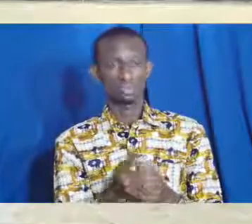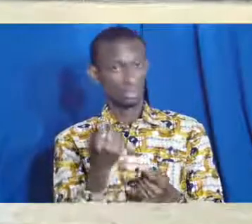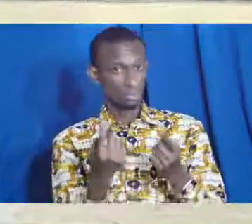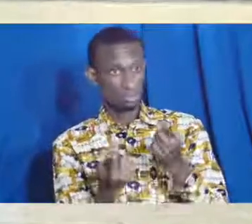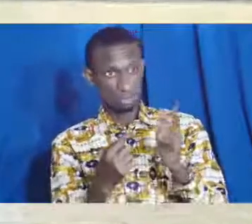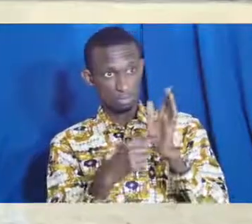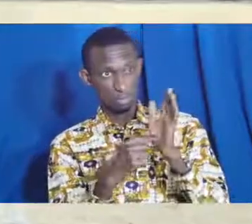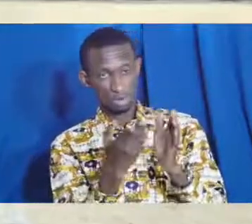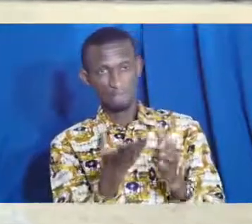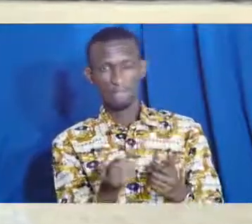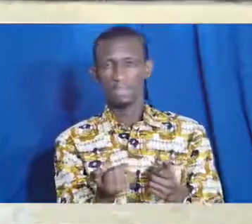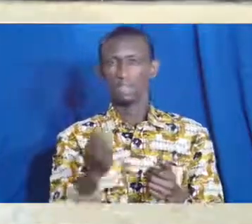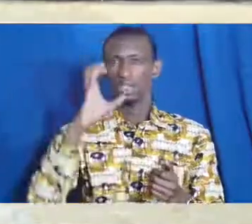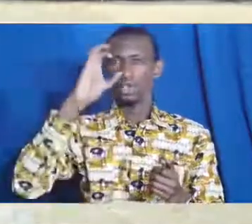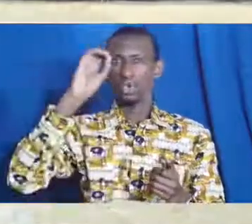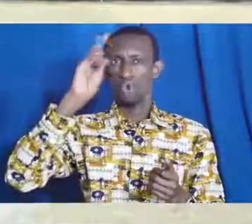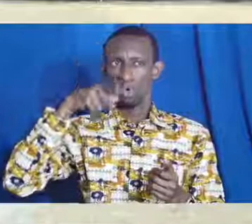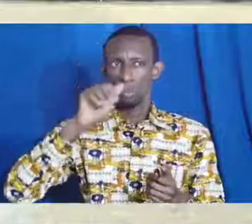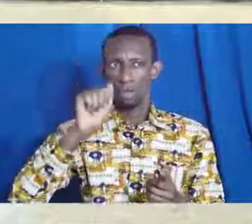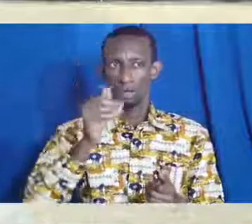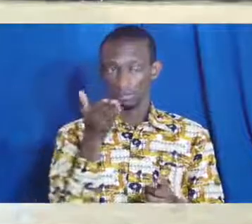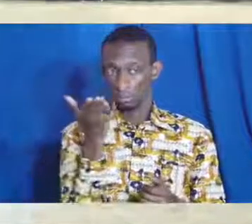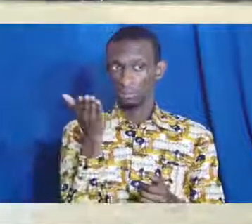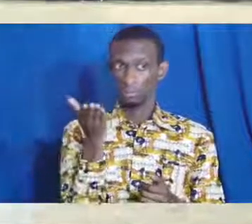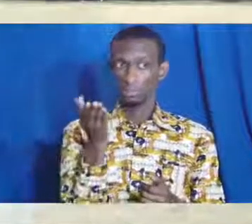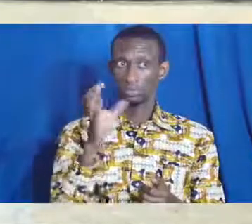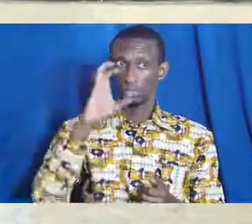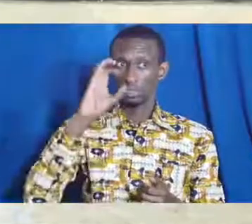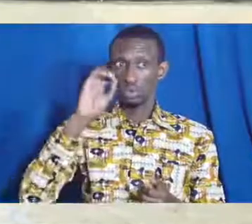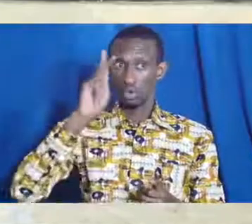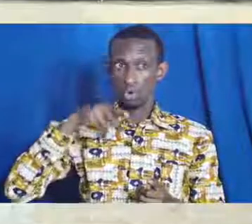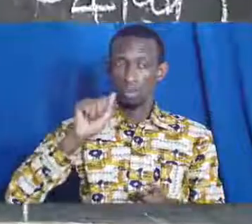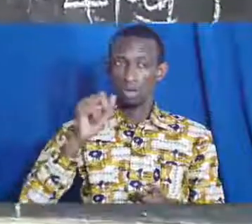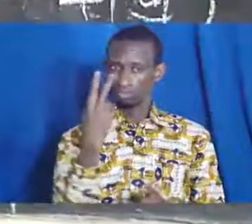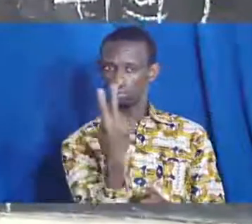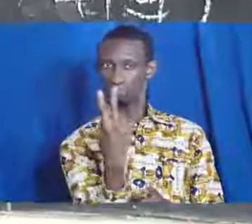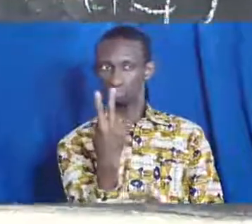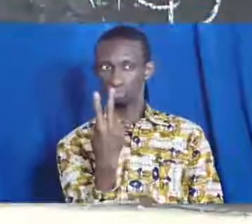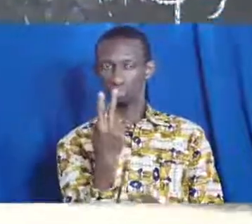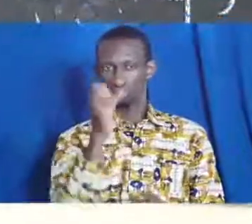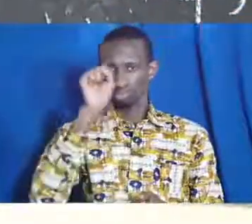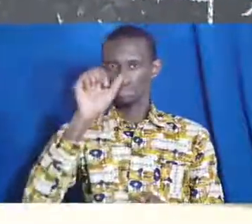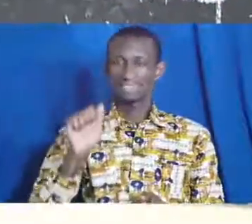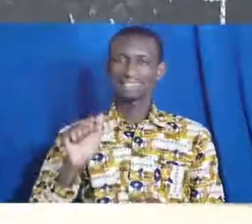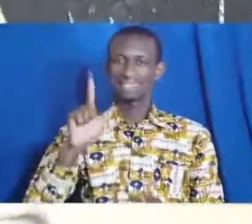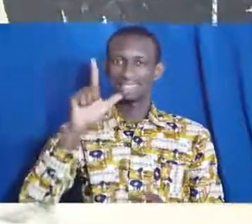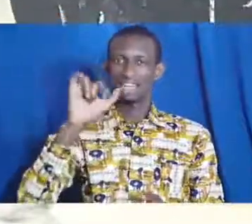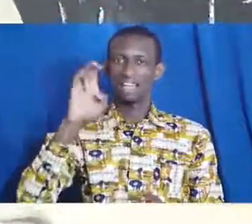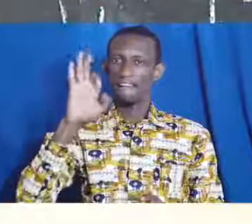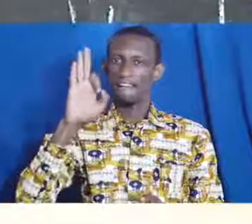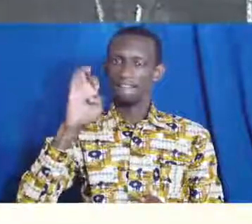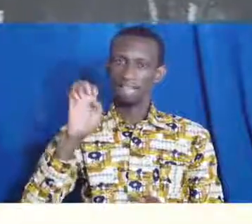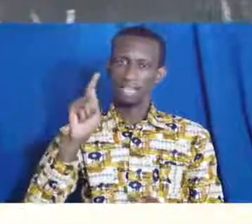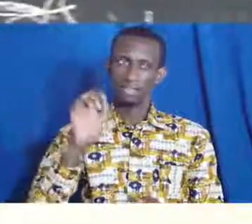another one. I have copper 2 ions. This is copper 2 sulfate solution. And then I will